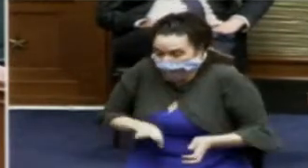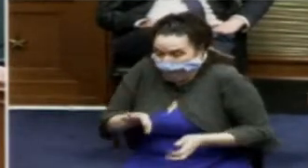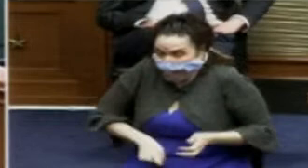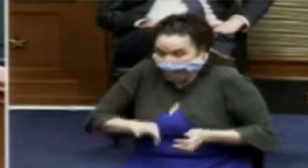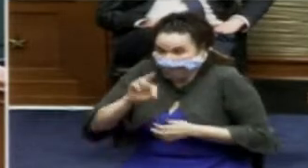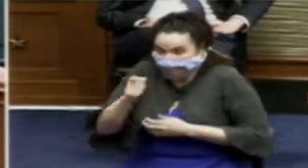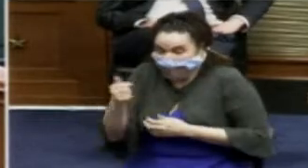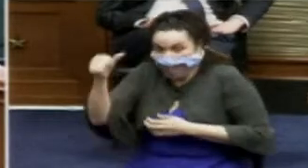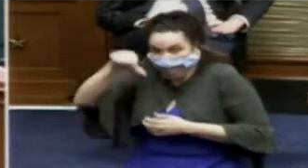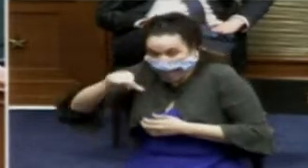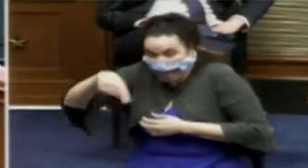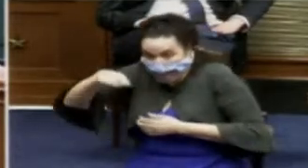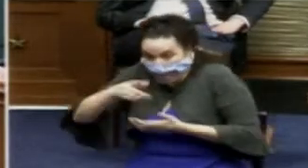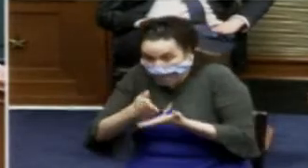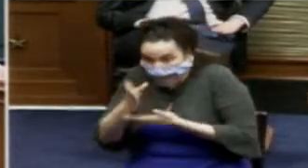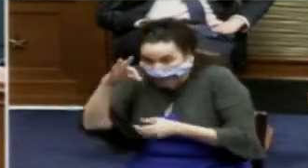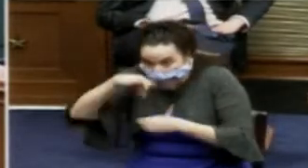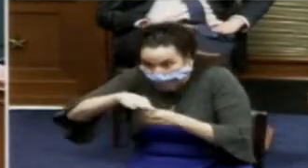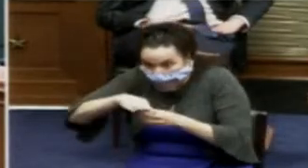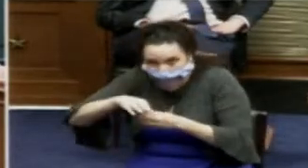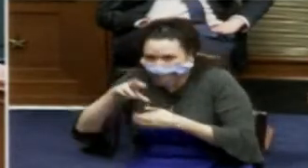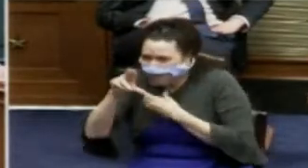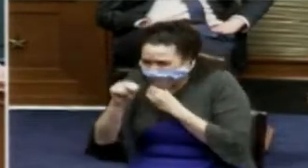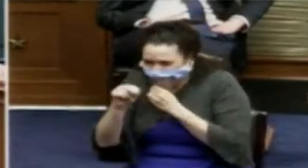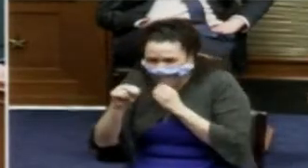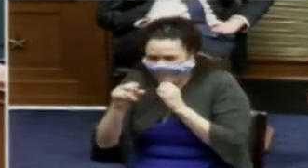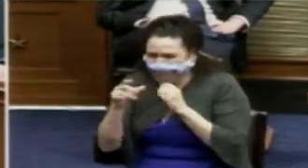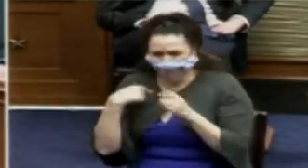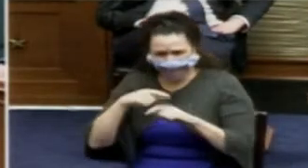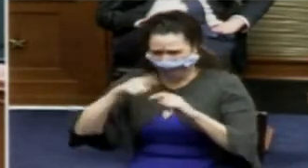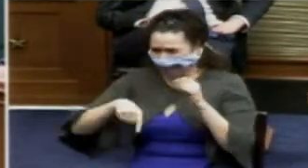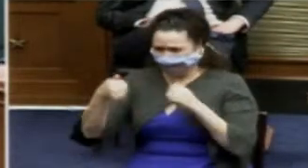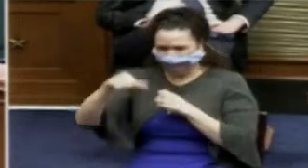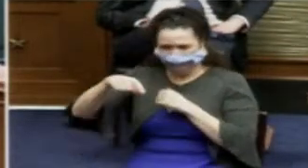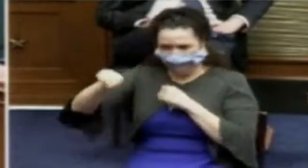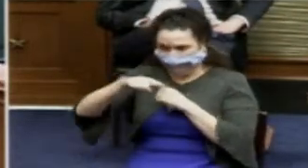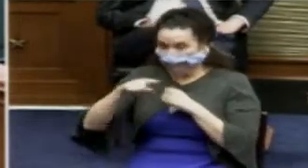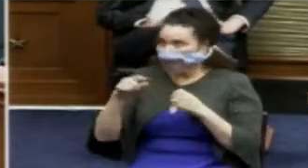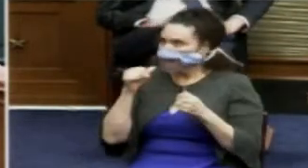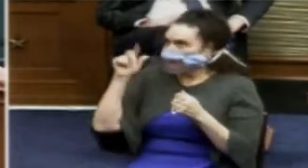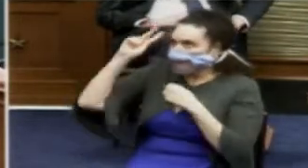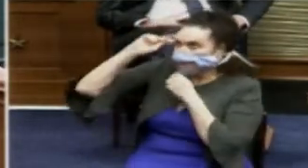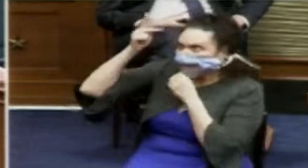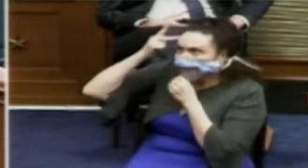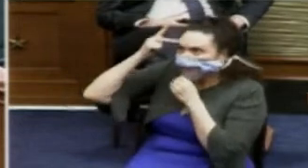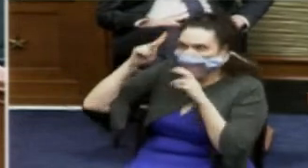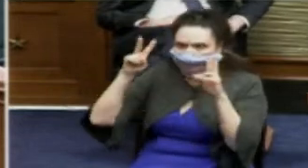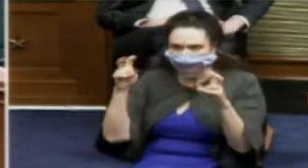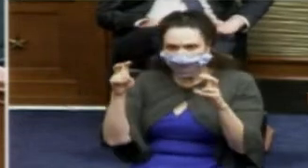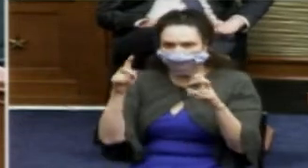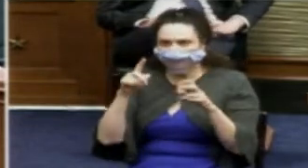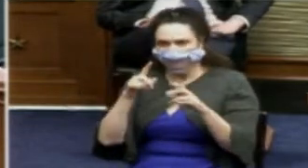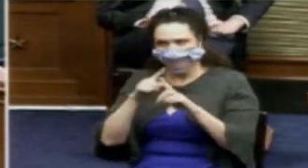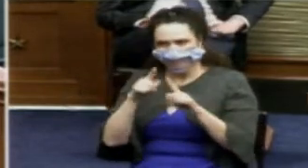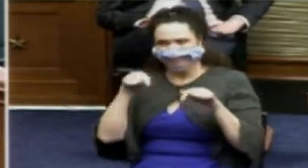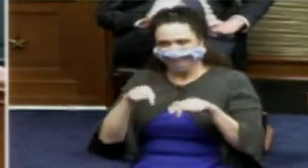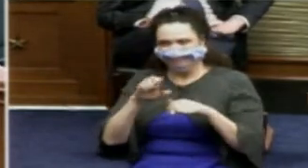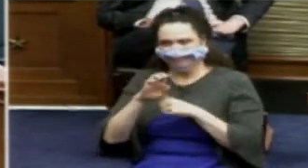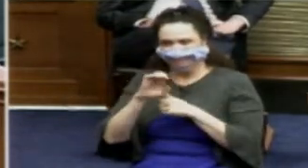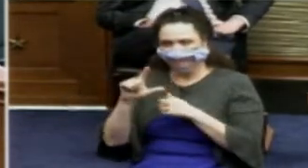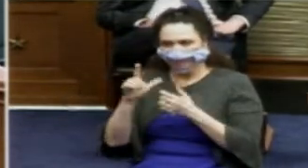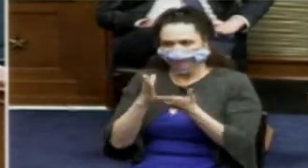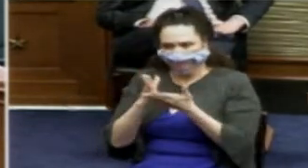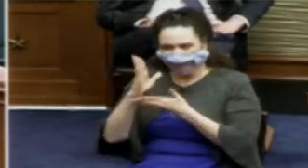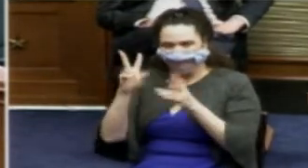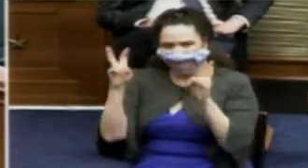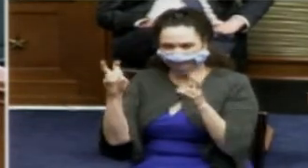It is a fundamental voting and civil rights issue. And it is outrageous that Republicans would